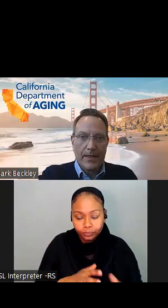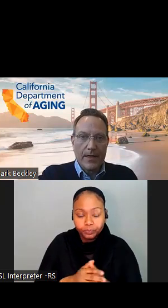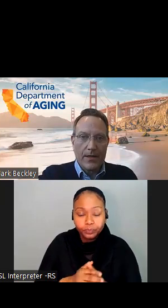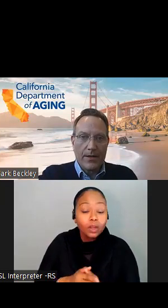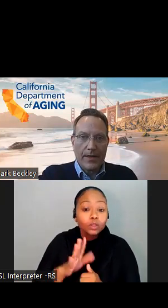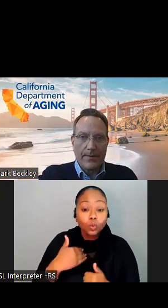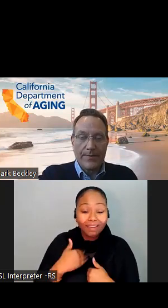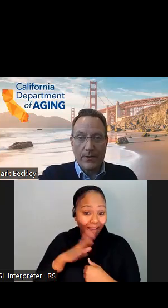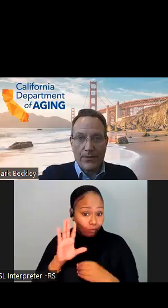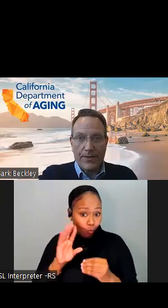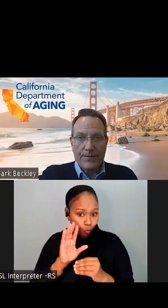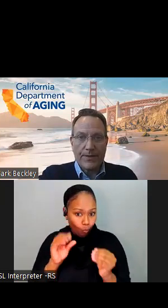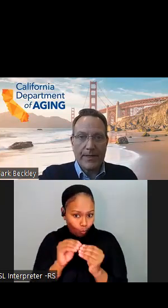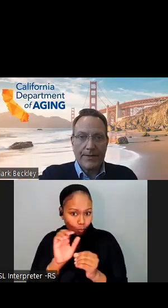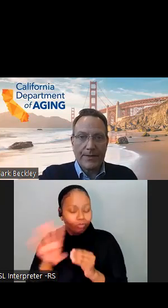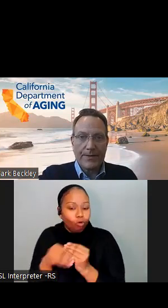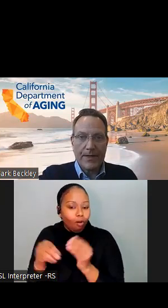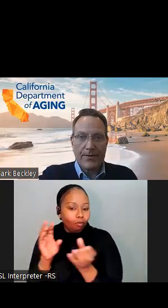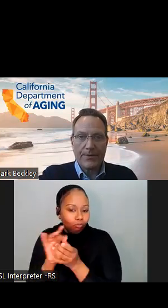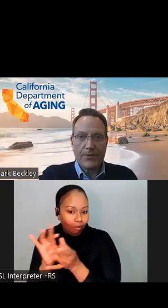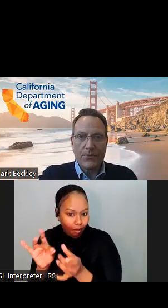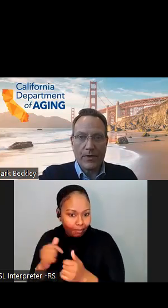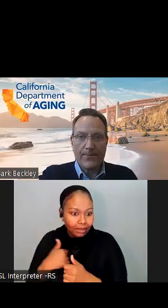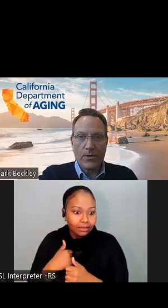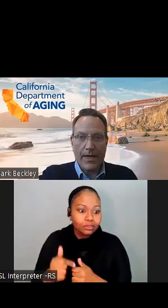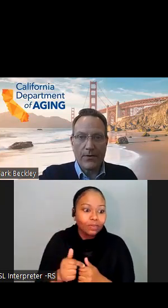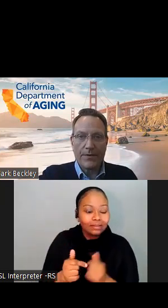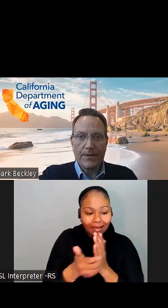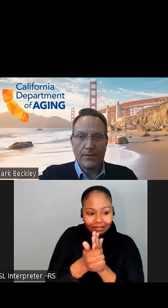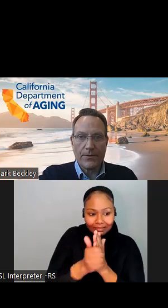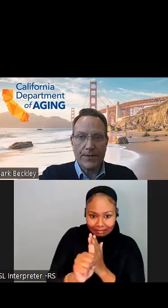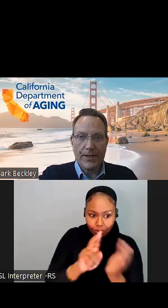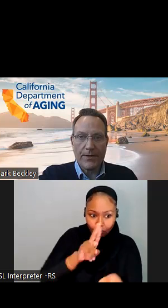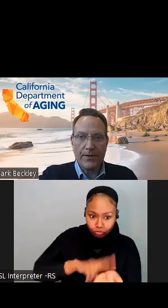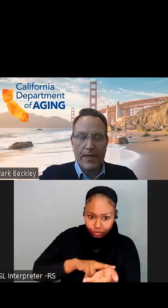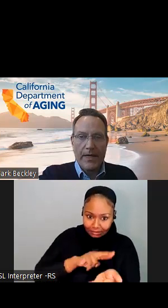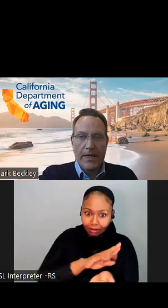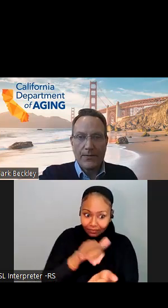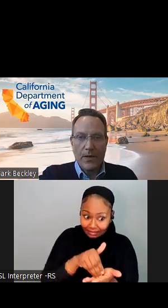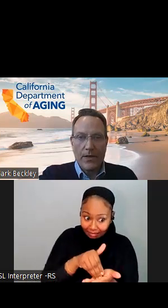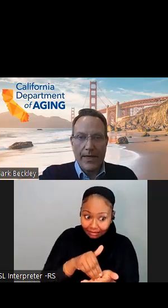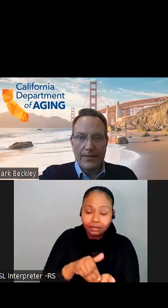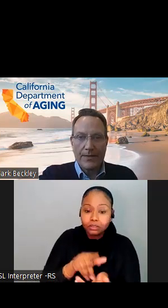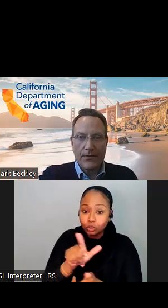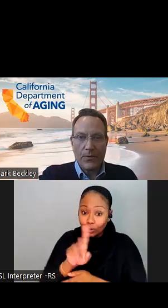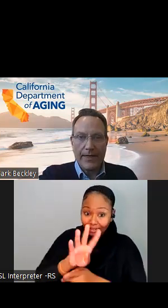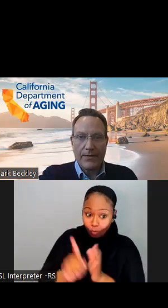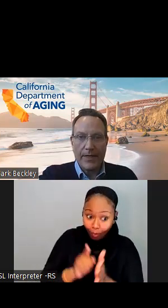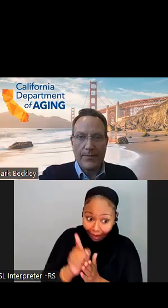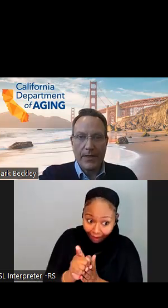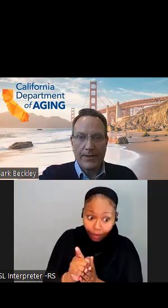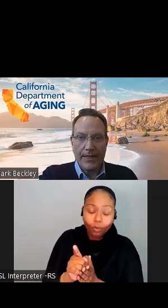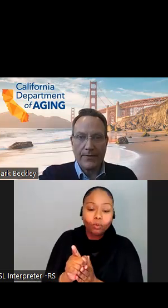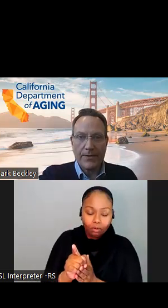comments, are skilled nursing facilities. So these are 24-hour skilled nursing care, as well as